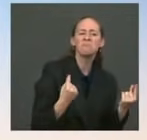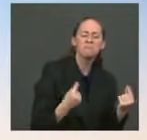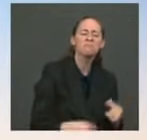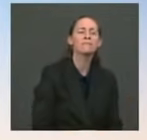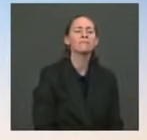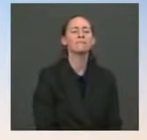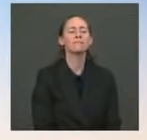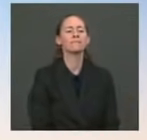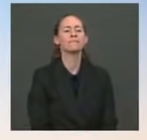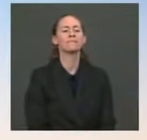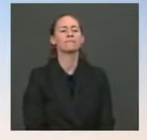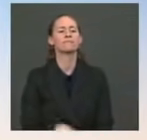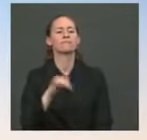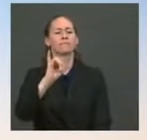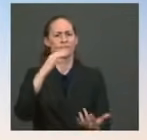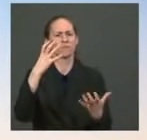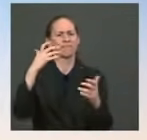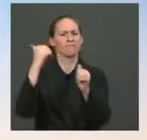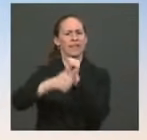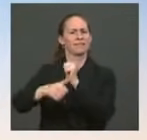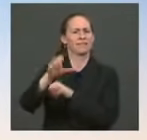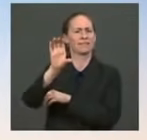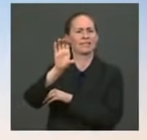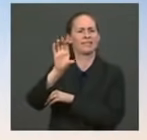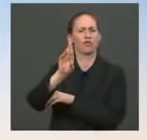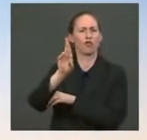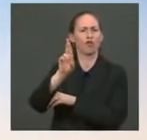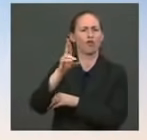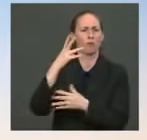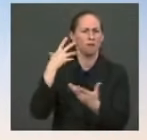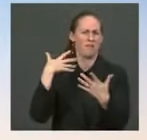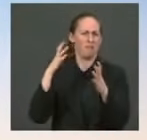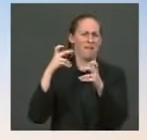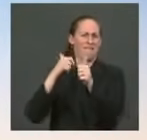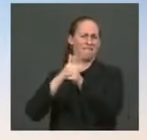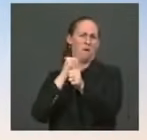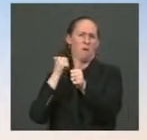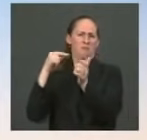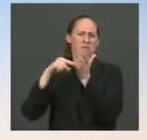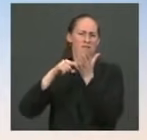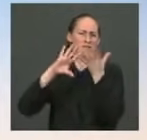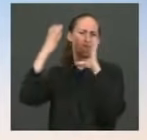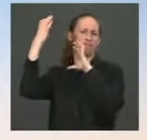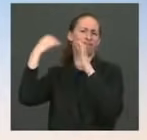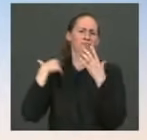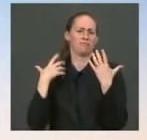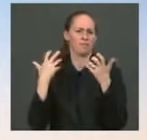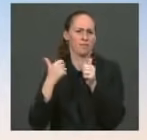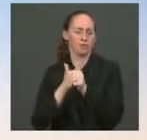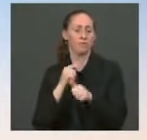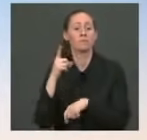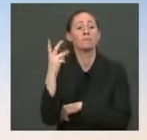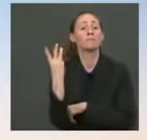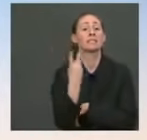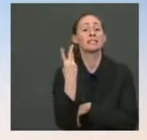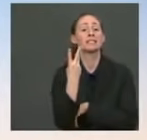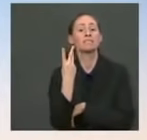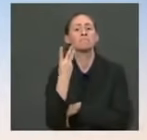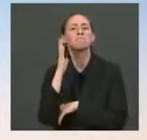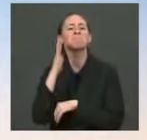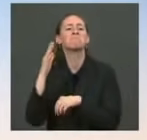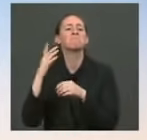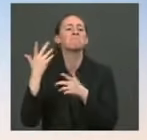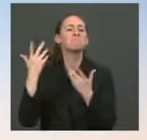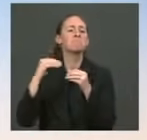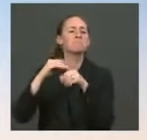providing disaster relief, and avoiding default. And on Wednesday, and we're obviously leaving some space to do exactly that, and on Wednesday, the President will travel